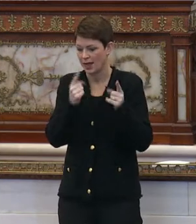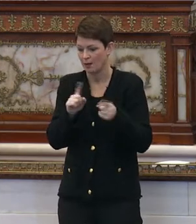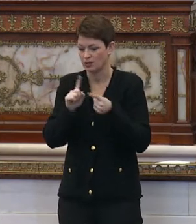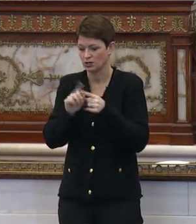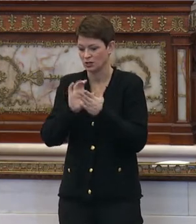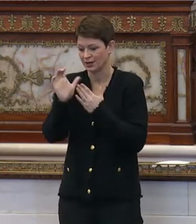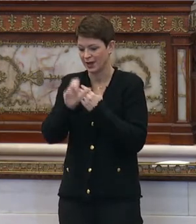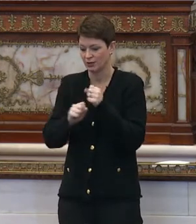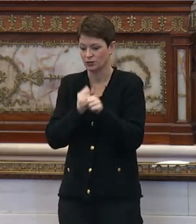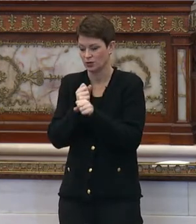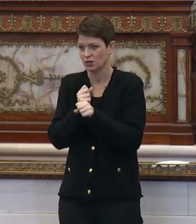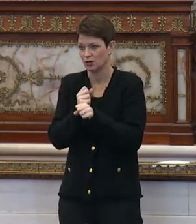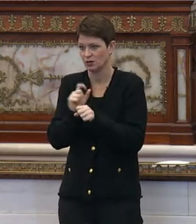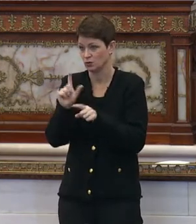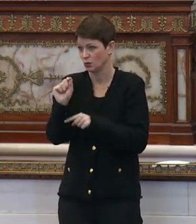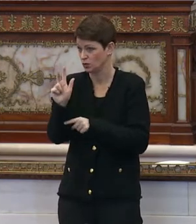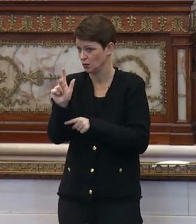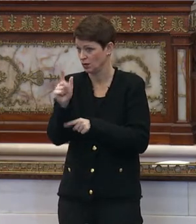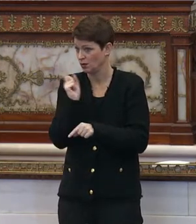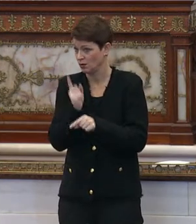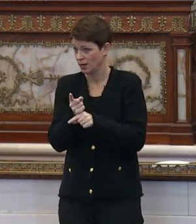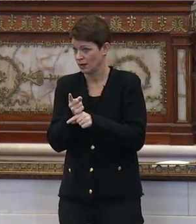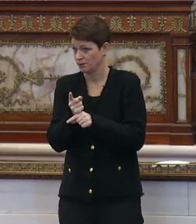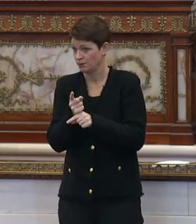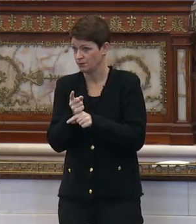year of 23.